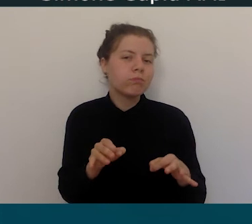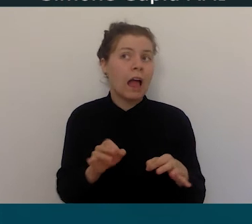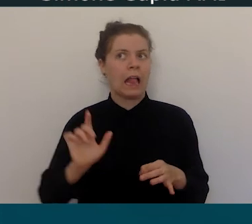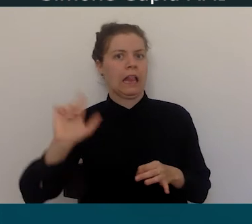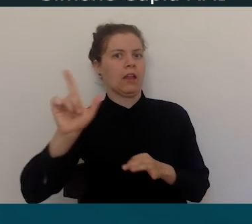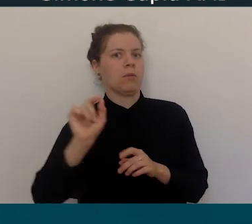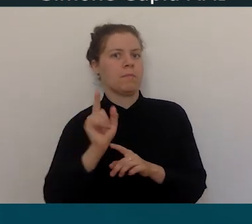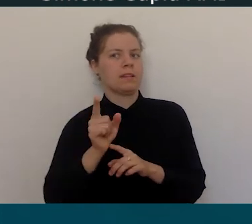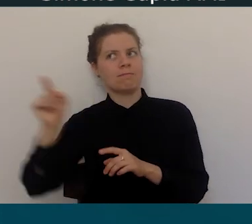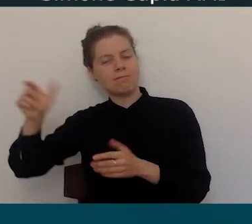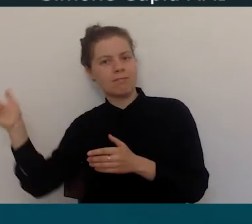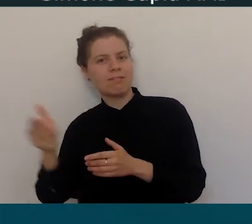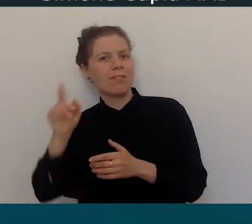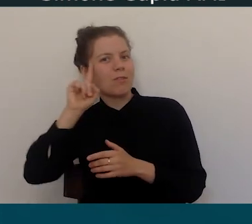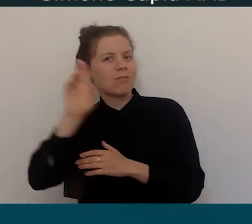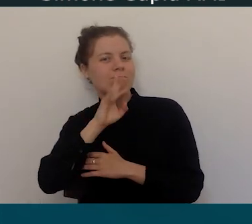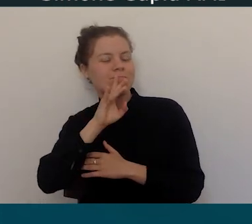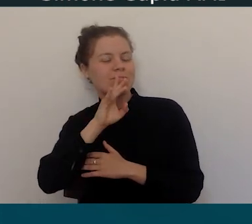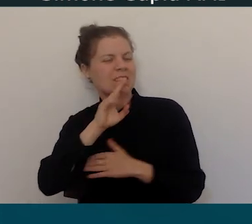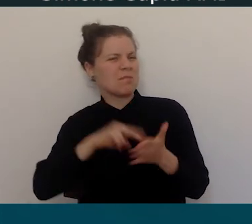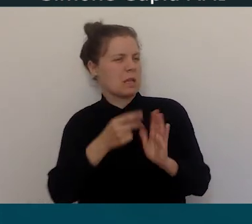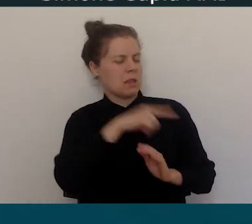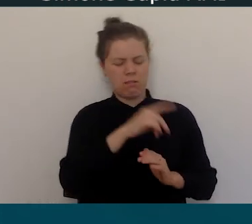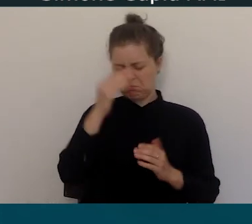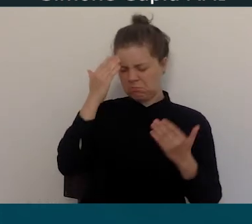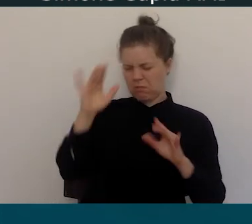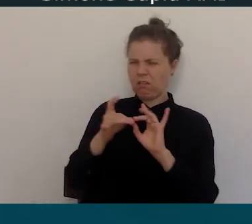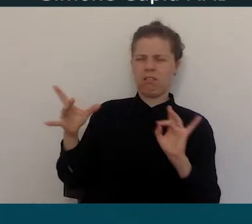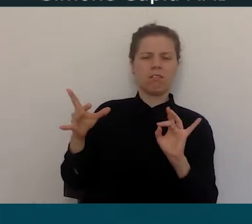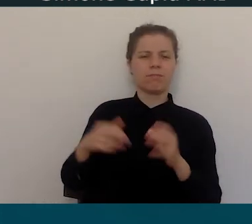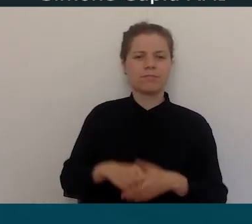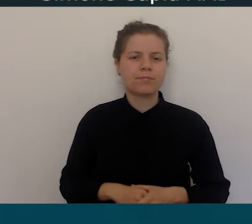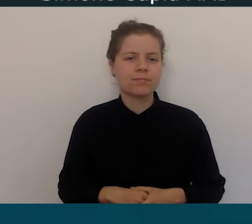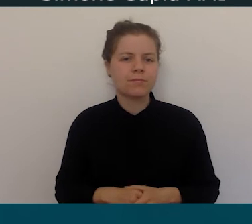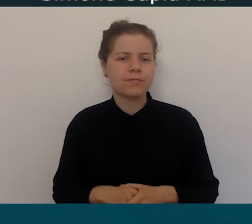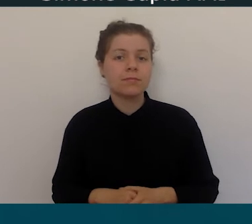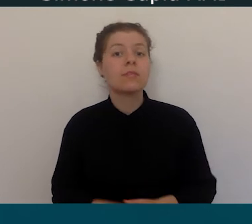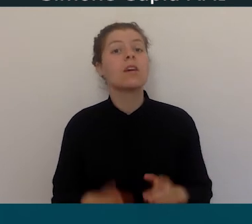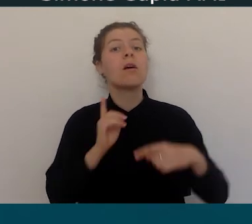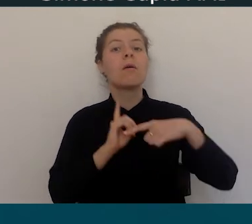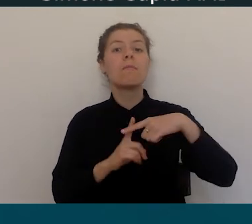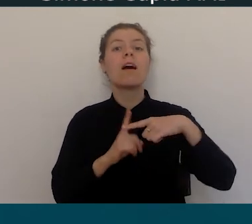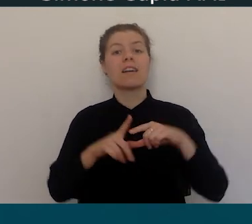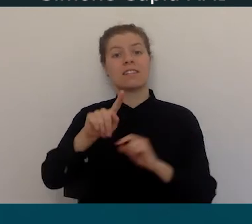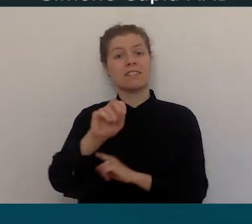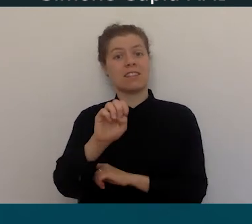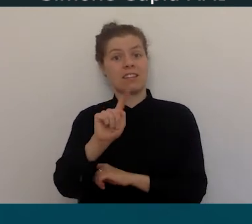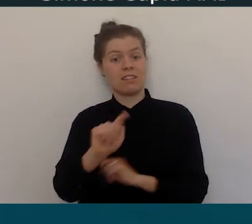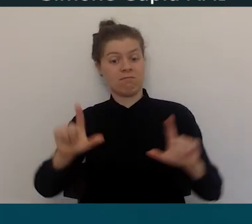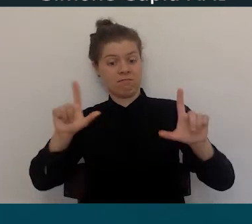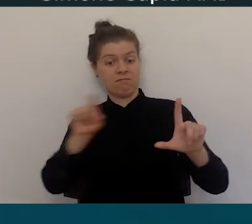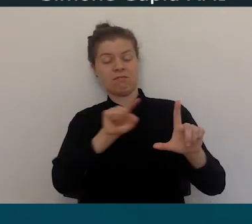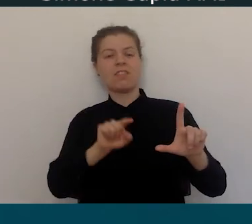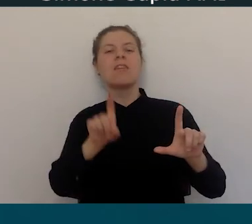them a disservice. And planning text. Again, these are things that we have to we have to consider before our cameras